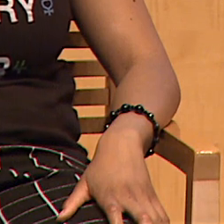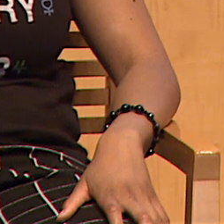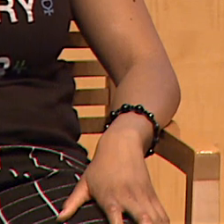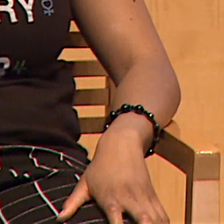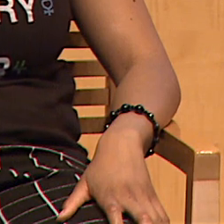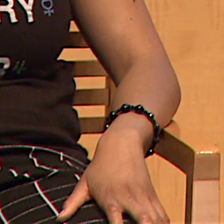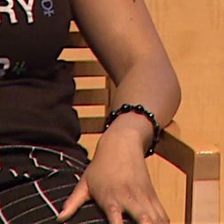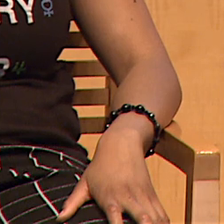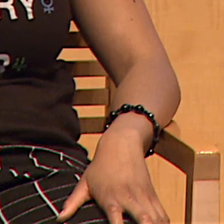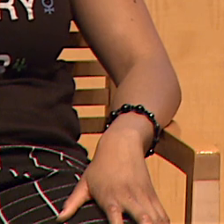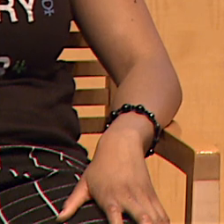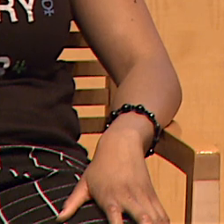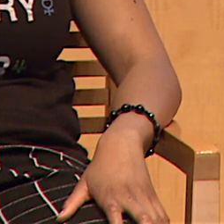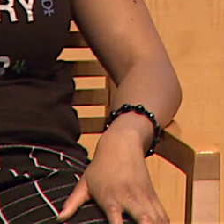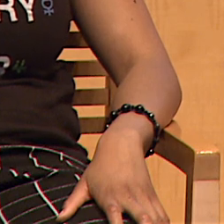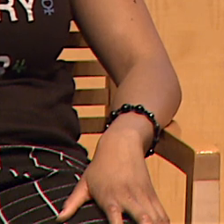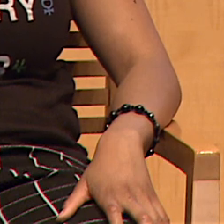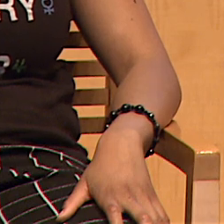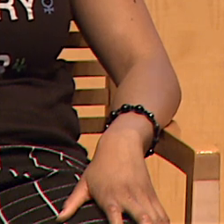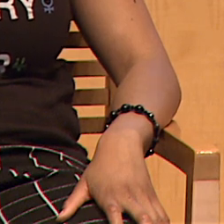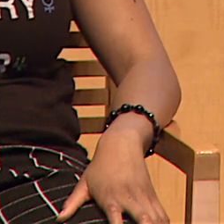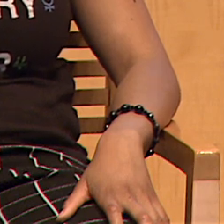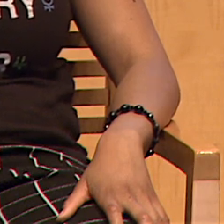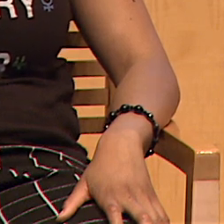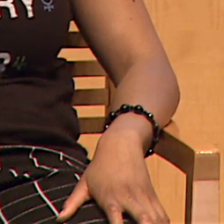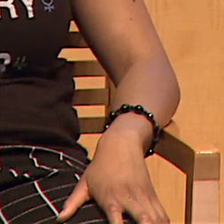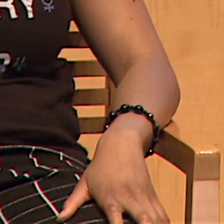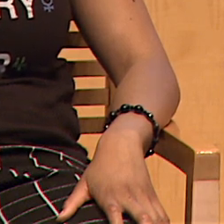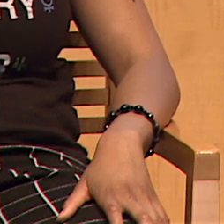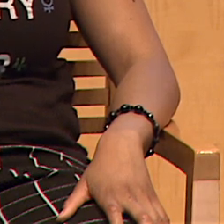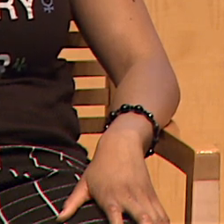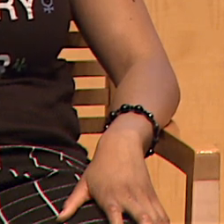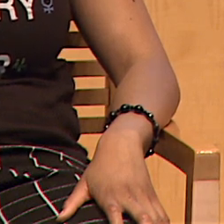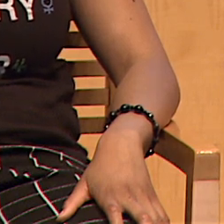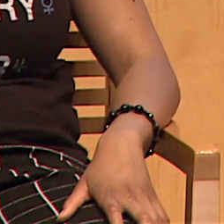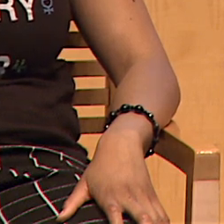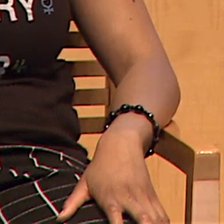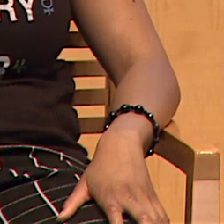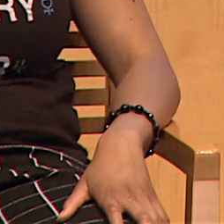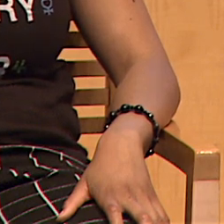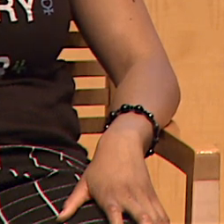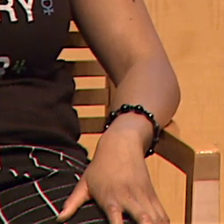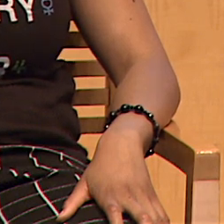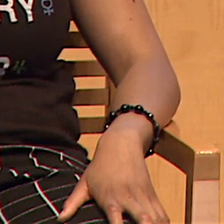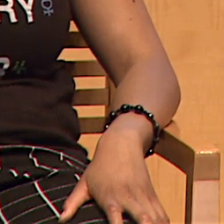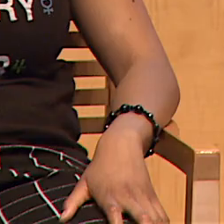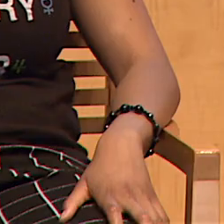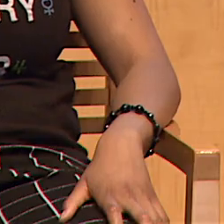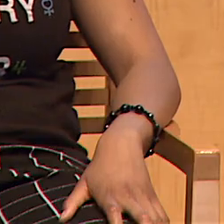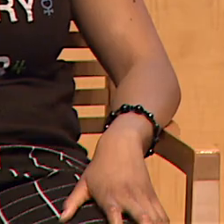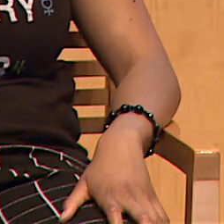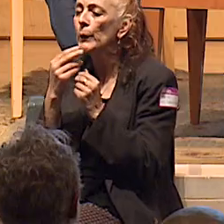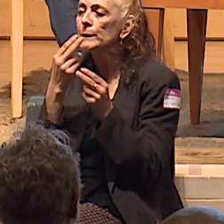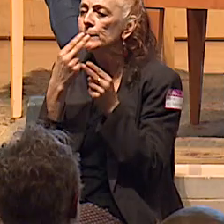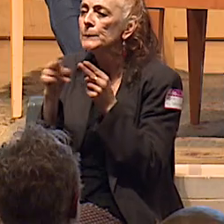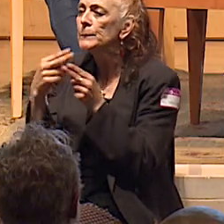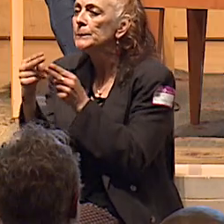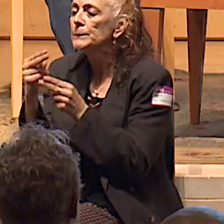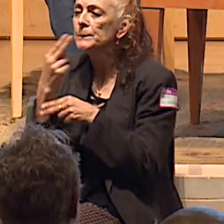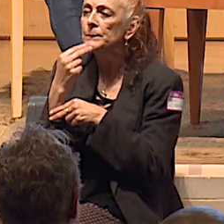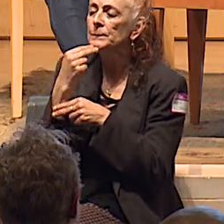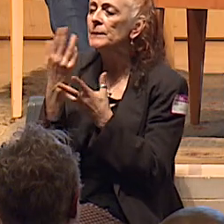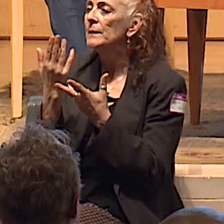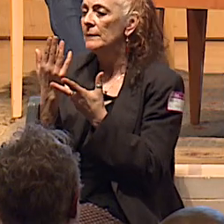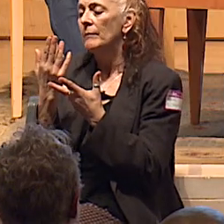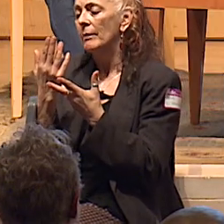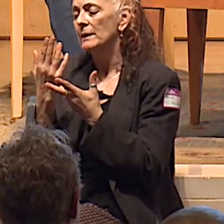Tijuana Bibles in that they're so small, but they're these like indie, it's just like funny little sex stories. I don't know, those are my favorite. It was funny